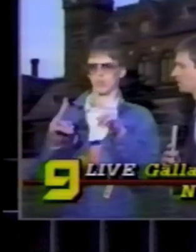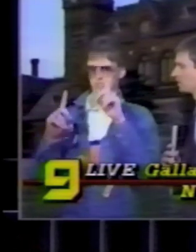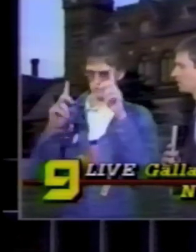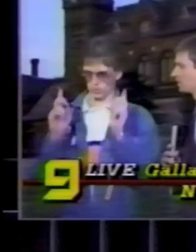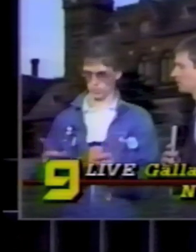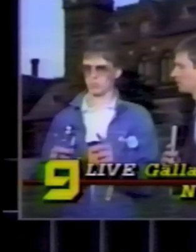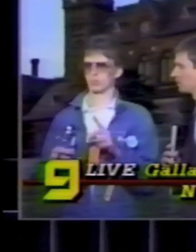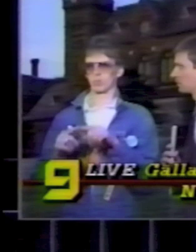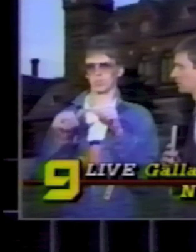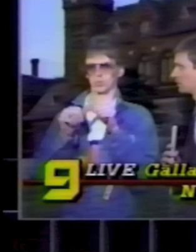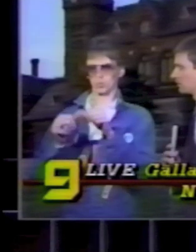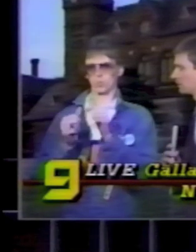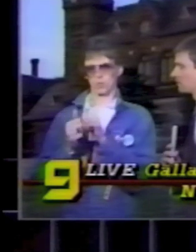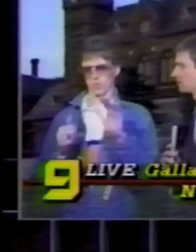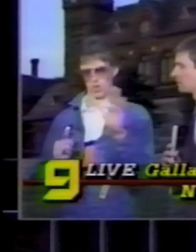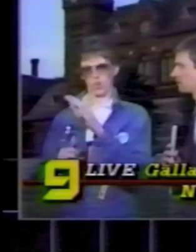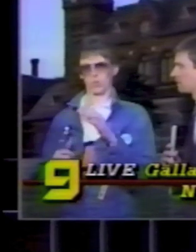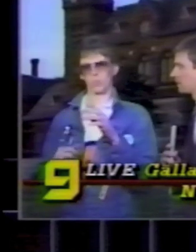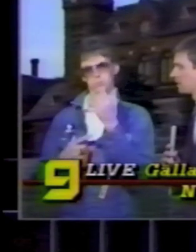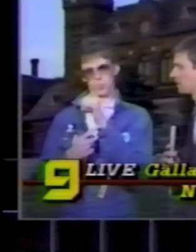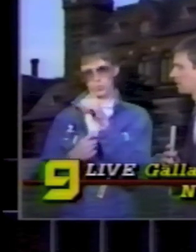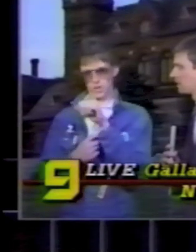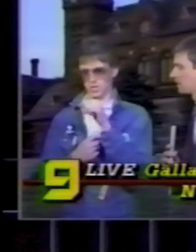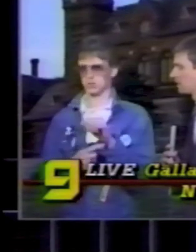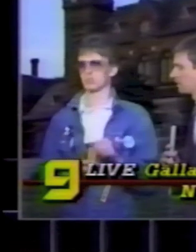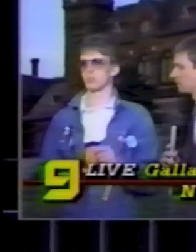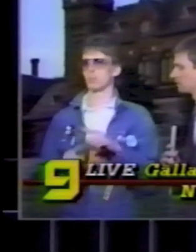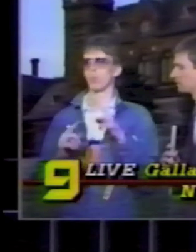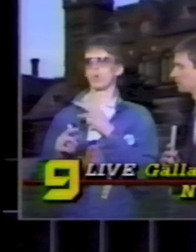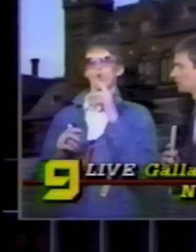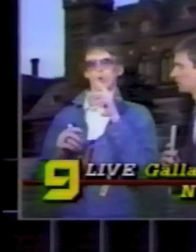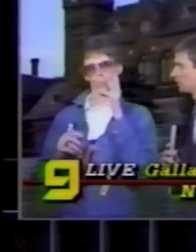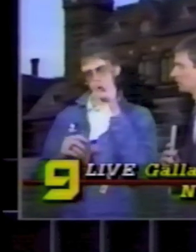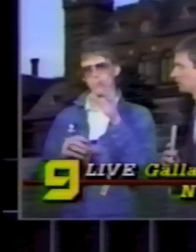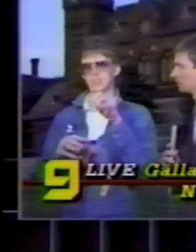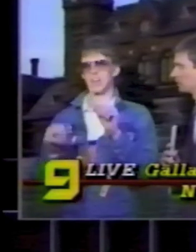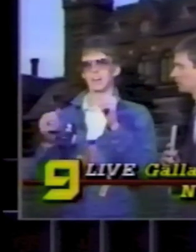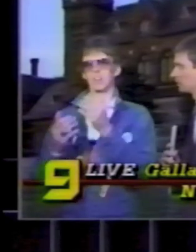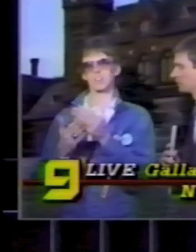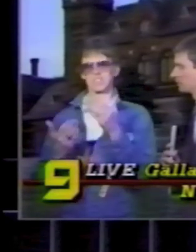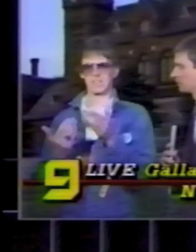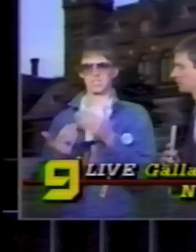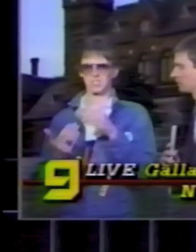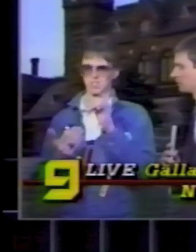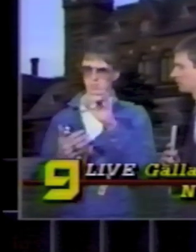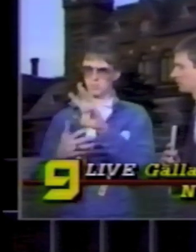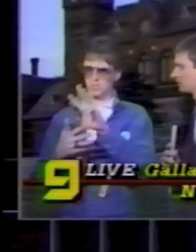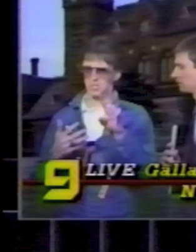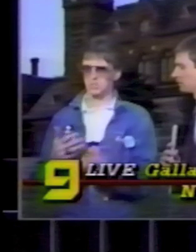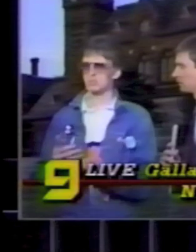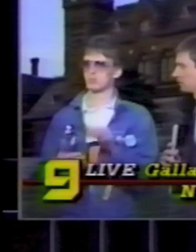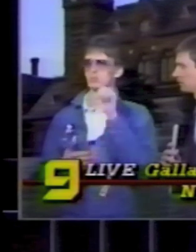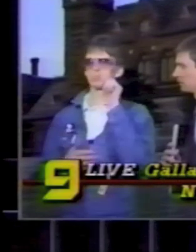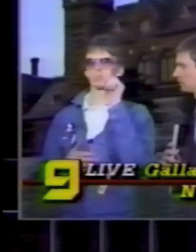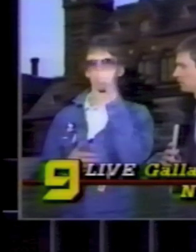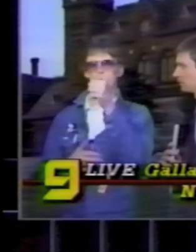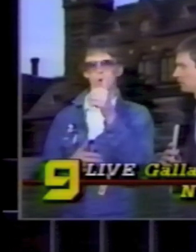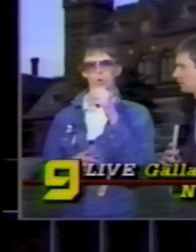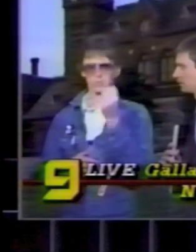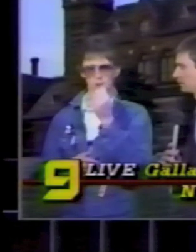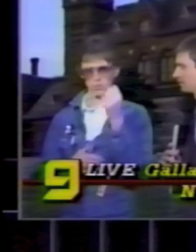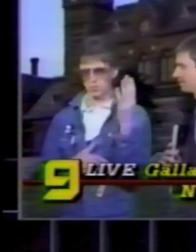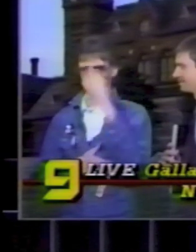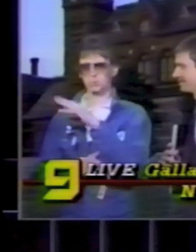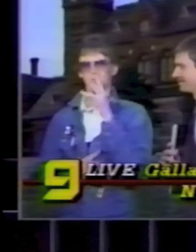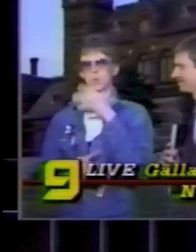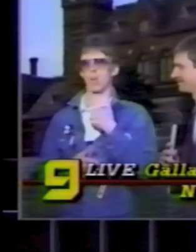yet to get those four demands met. We're very determined to go on with the protest, but we're going to take things a little easy